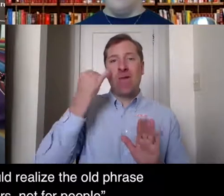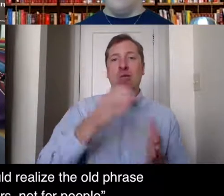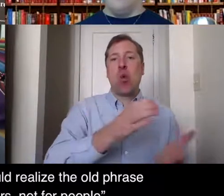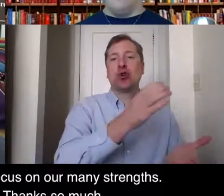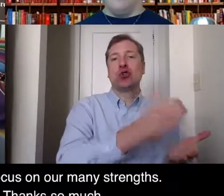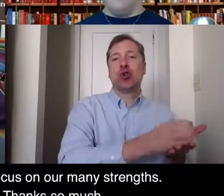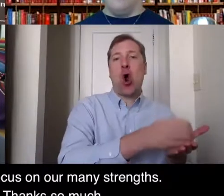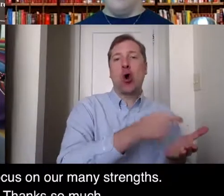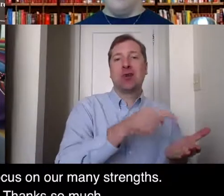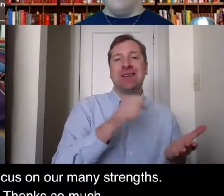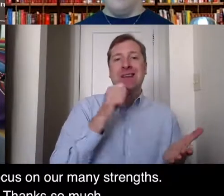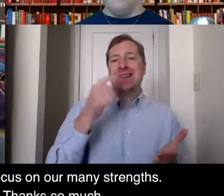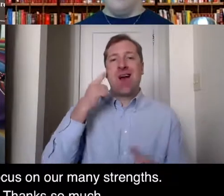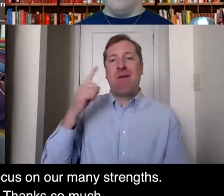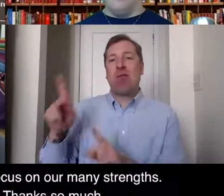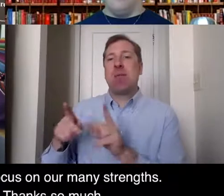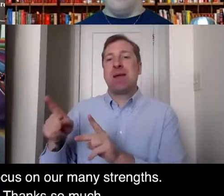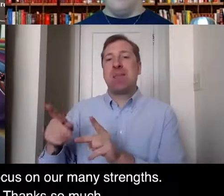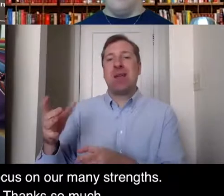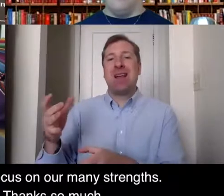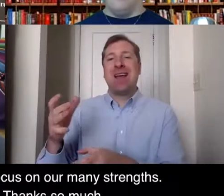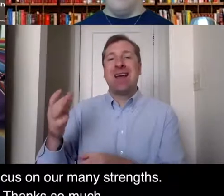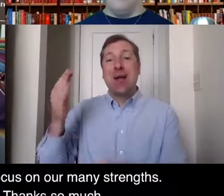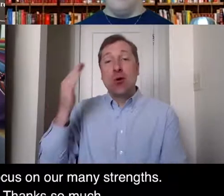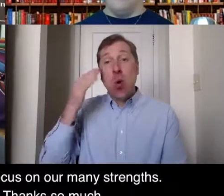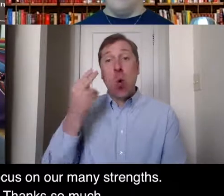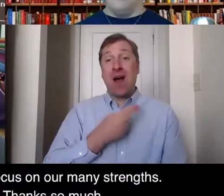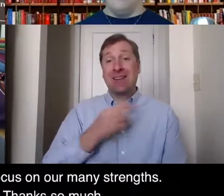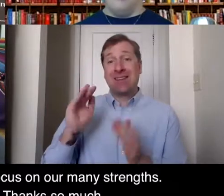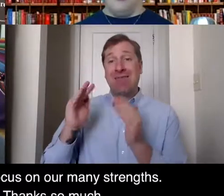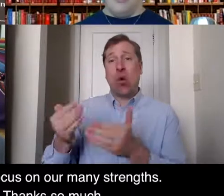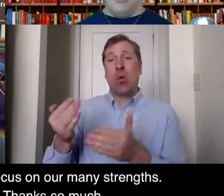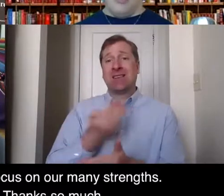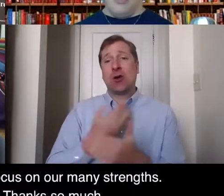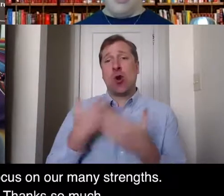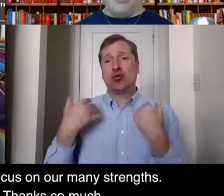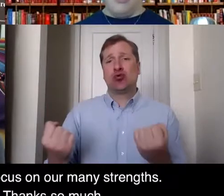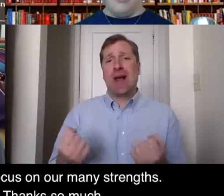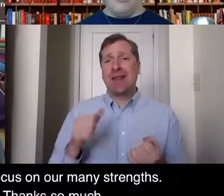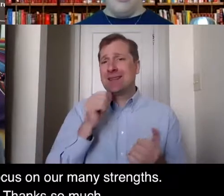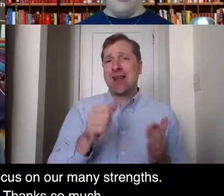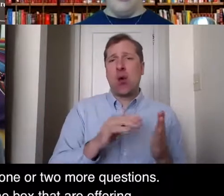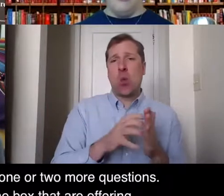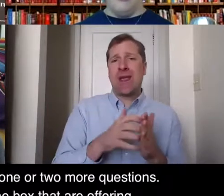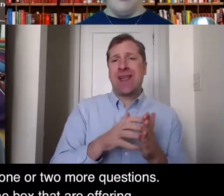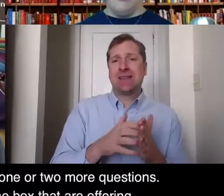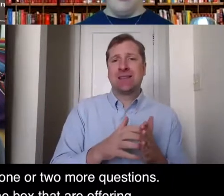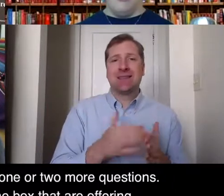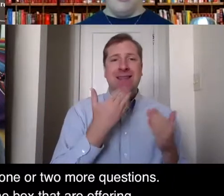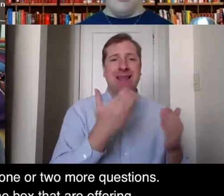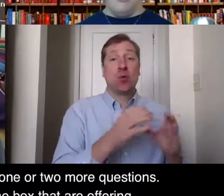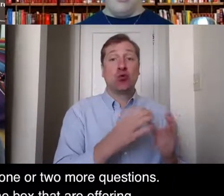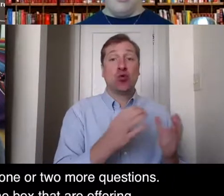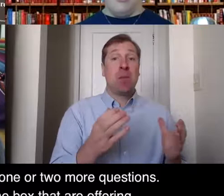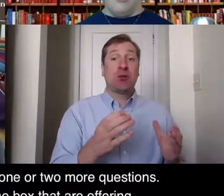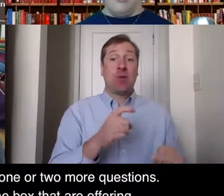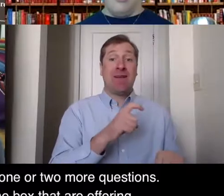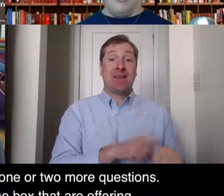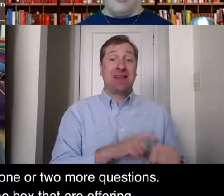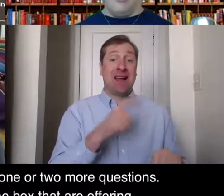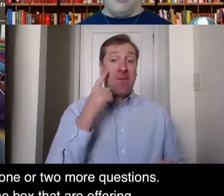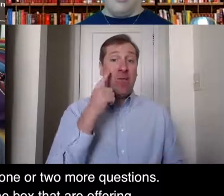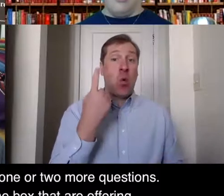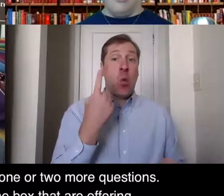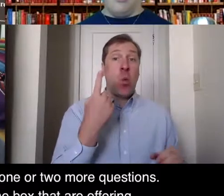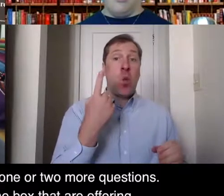people, and get to know us and focus on our many strengths. Thanks so much. We have time for maybe